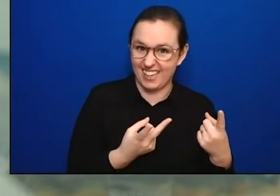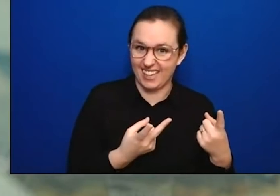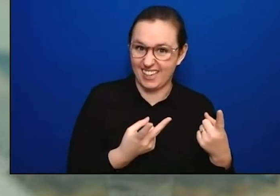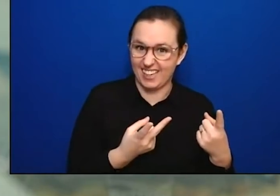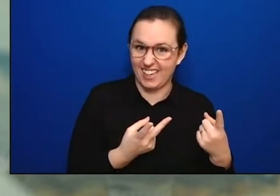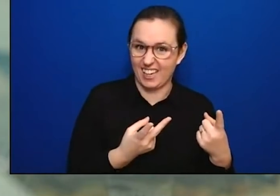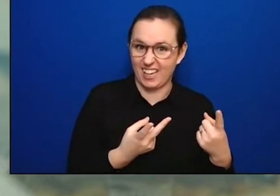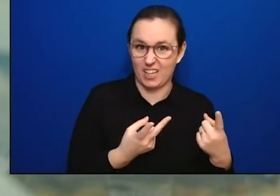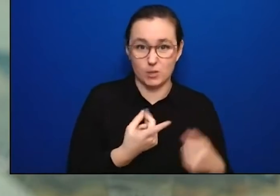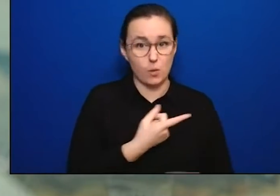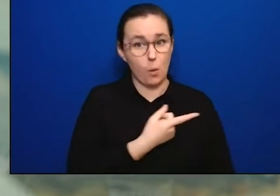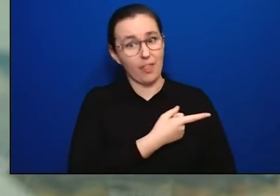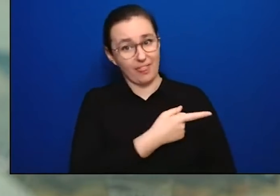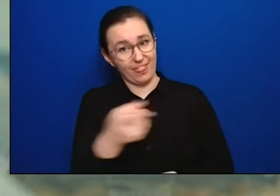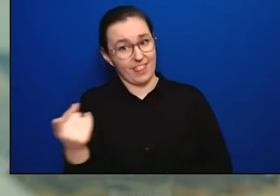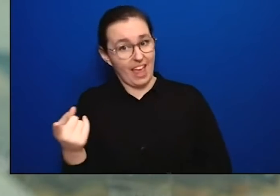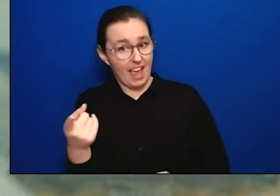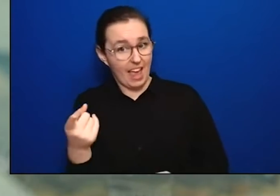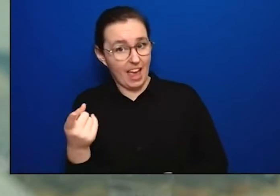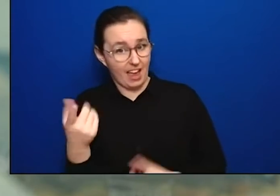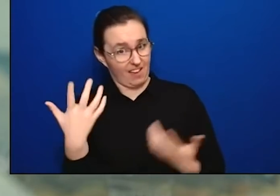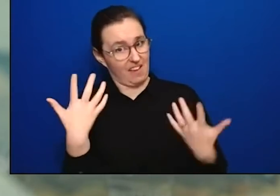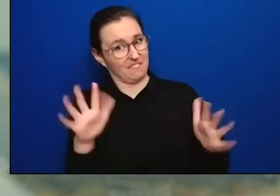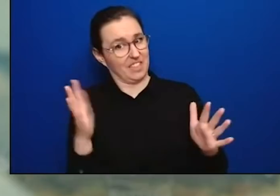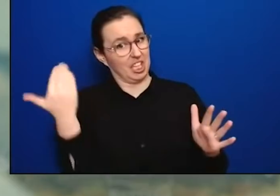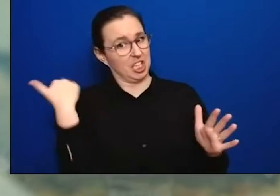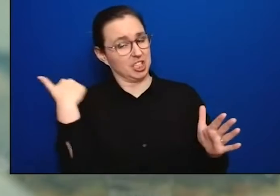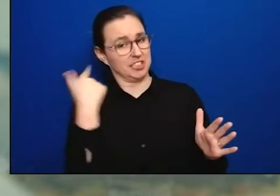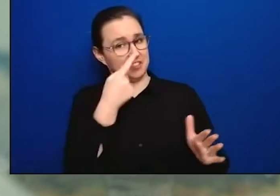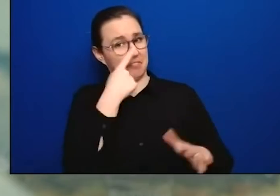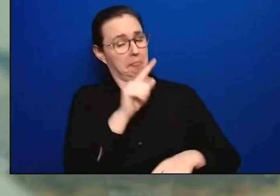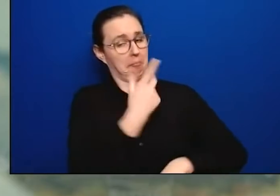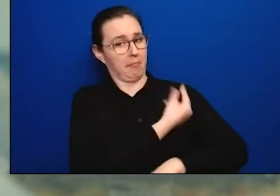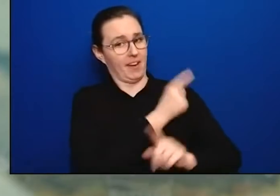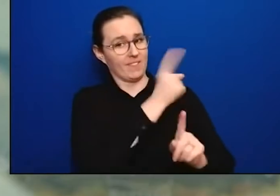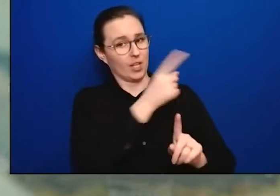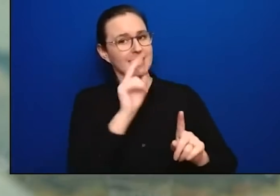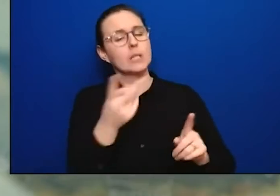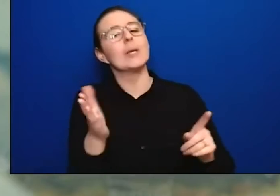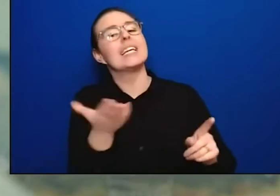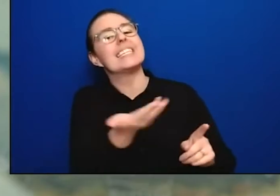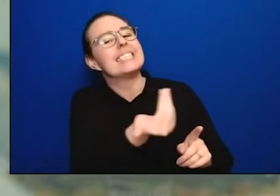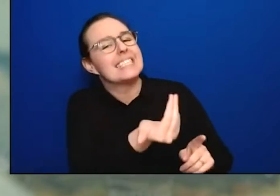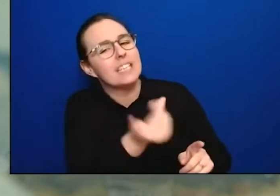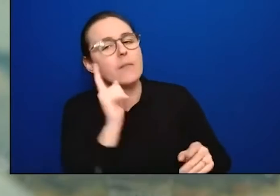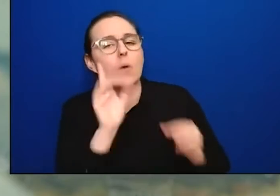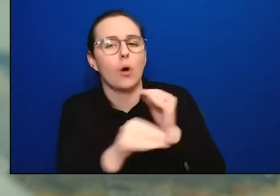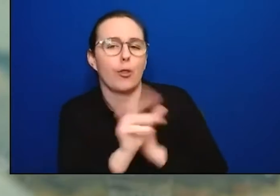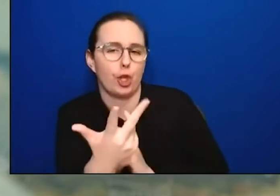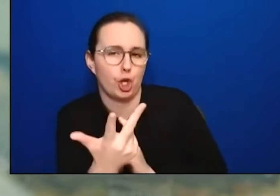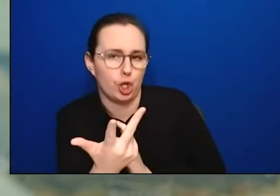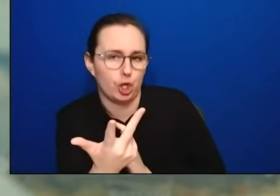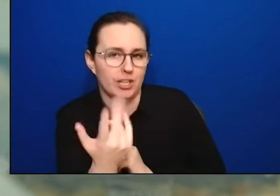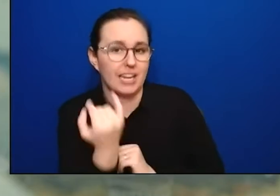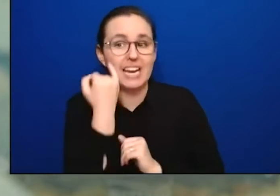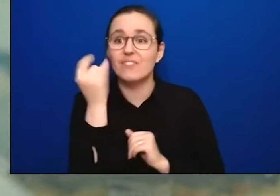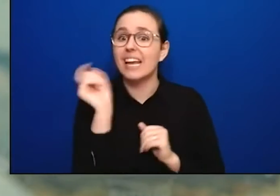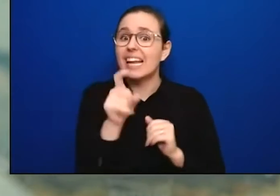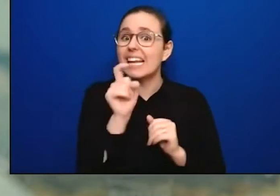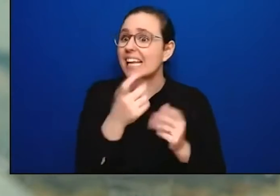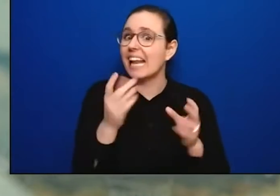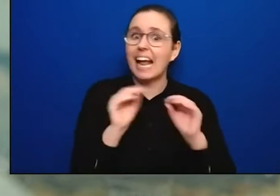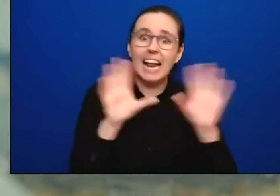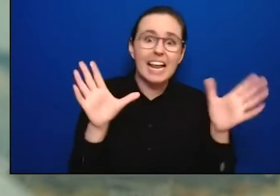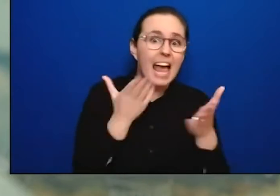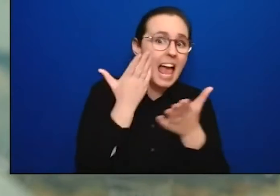received 2 doses, so they are by definition interested in the vaccine. Now is the time to get that